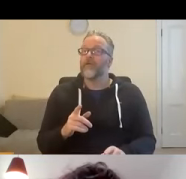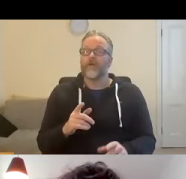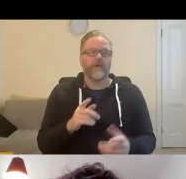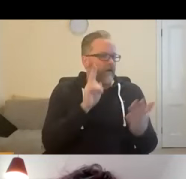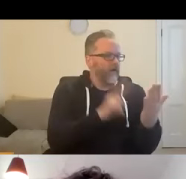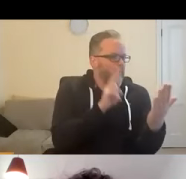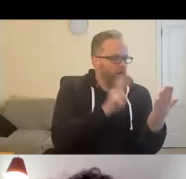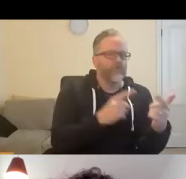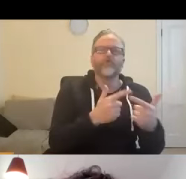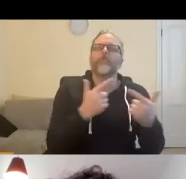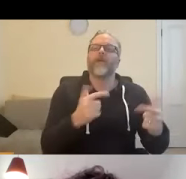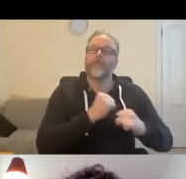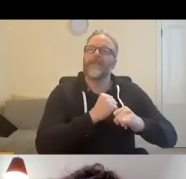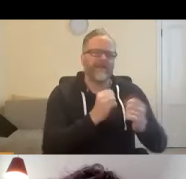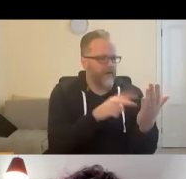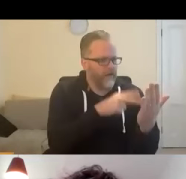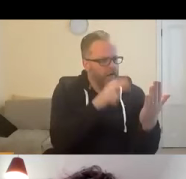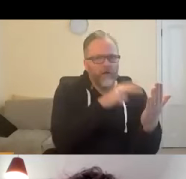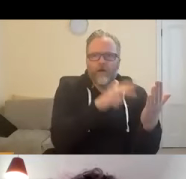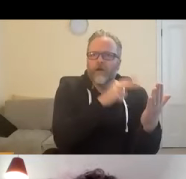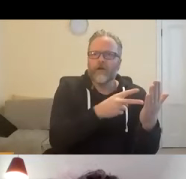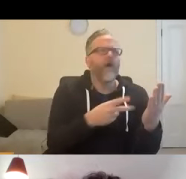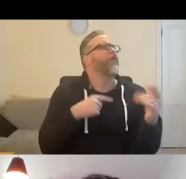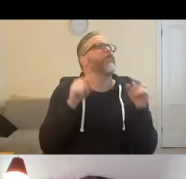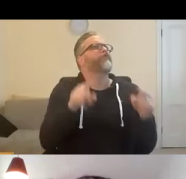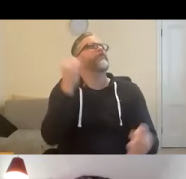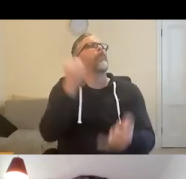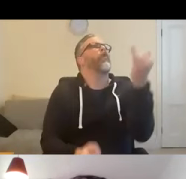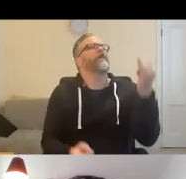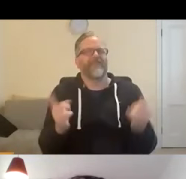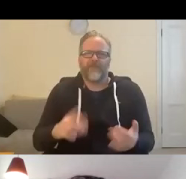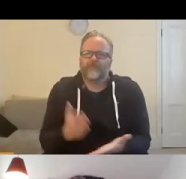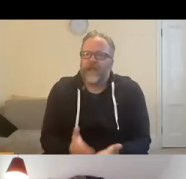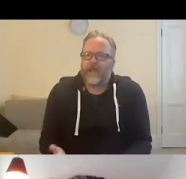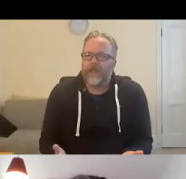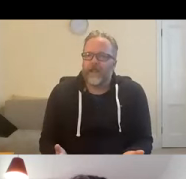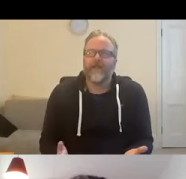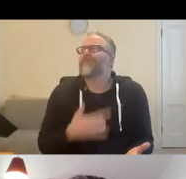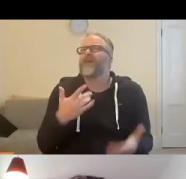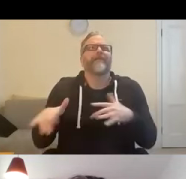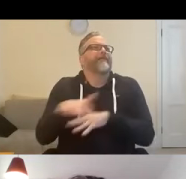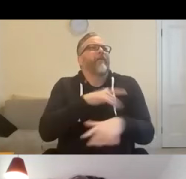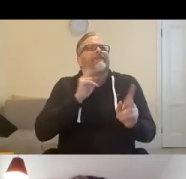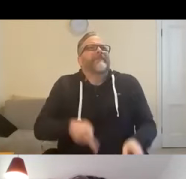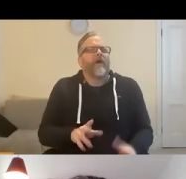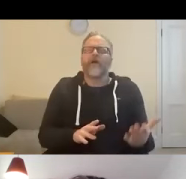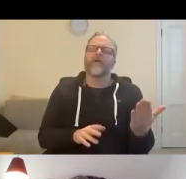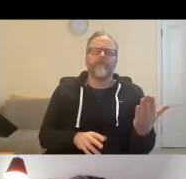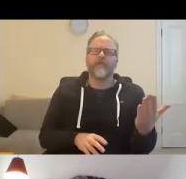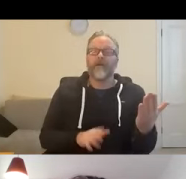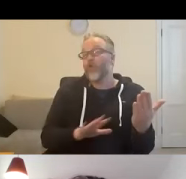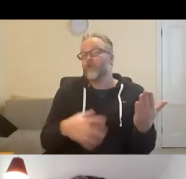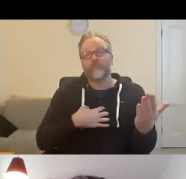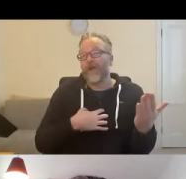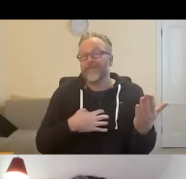much media were feeling that the threat was much worse than it actually was. And that's not surprising.